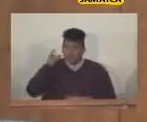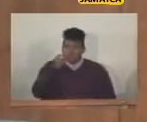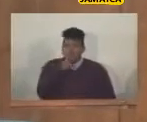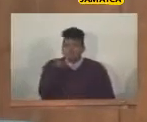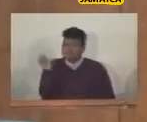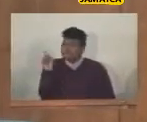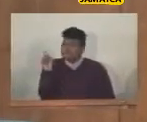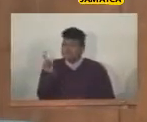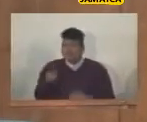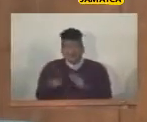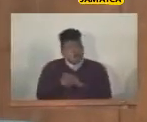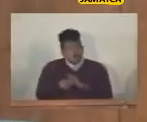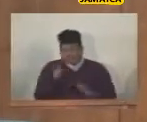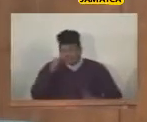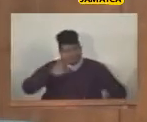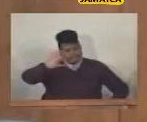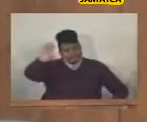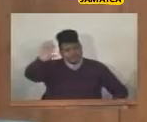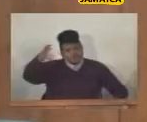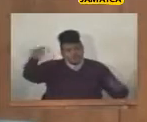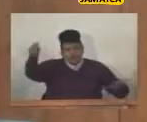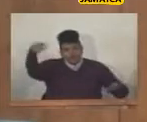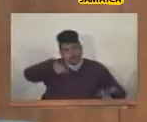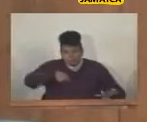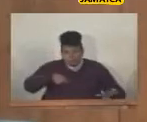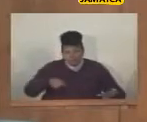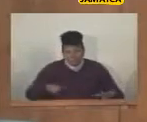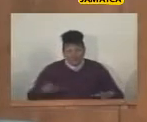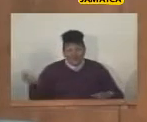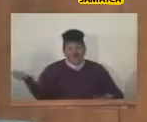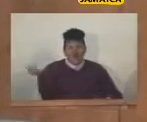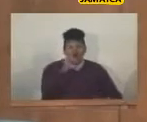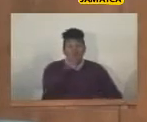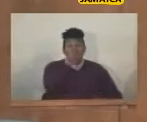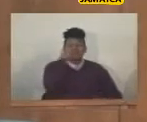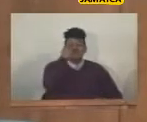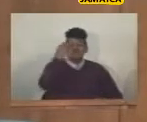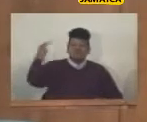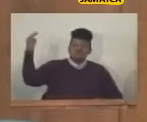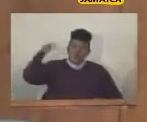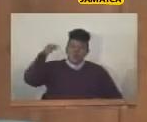out of control, we start ball. Run up and down, can't manage.